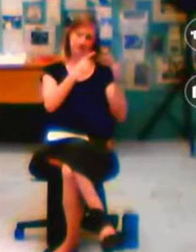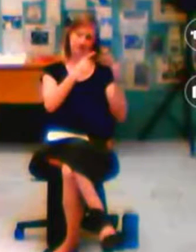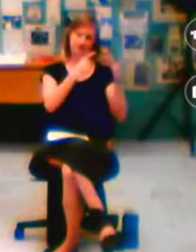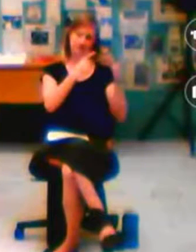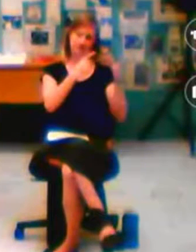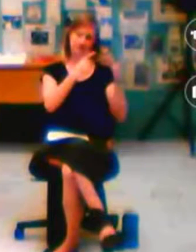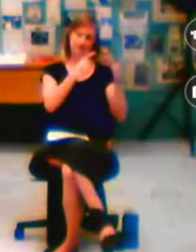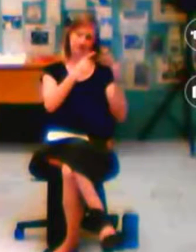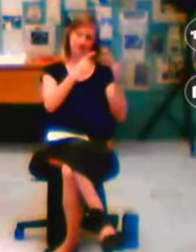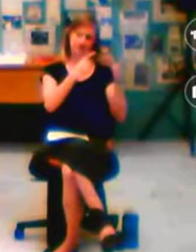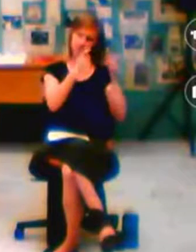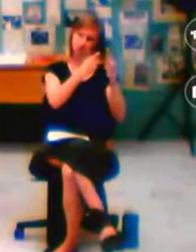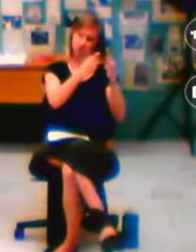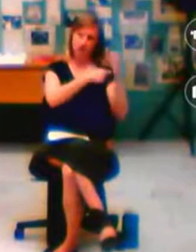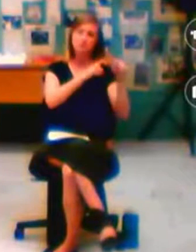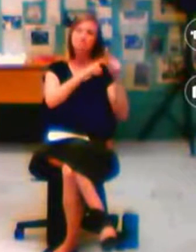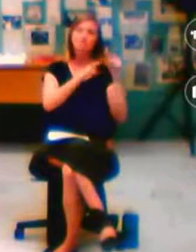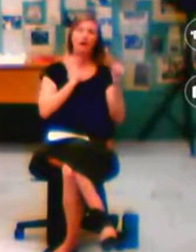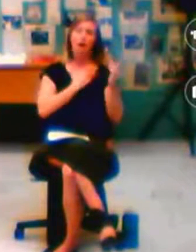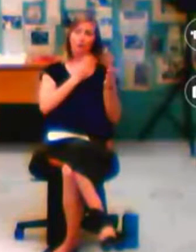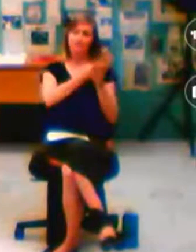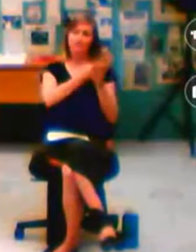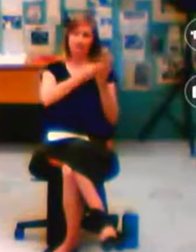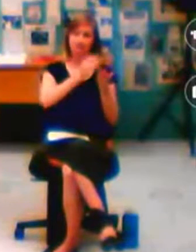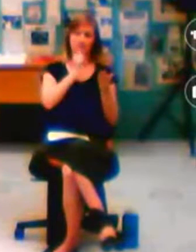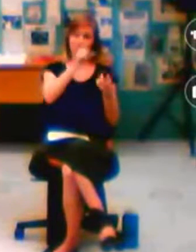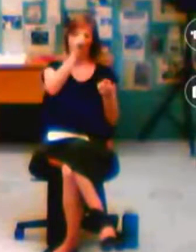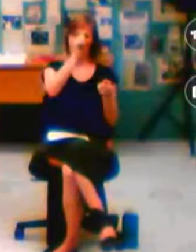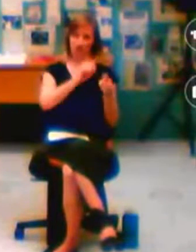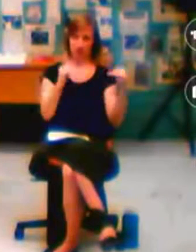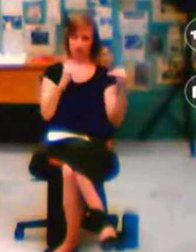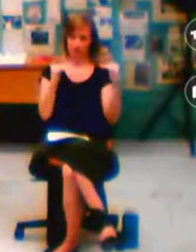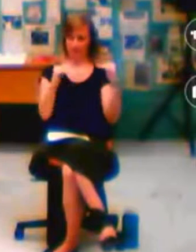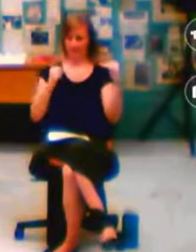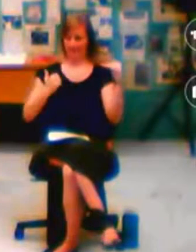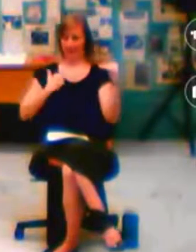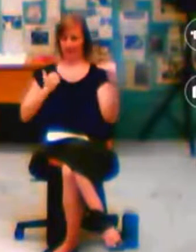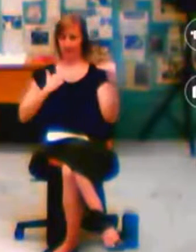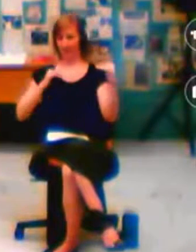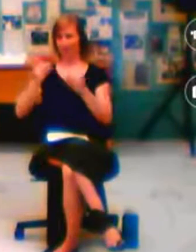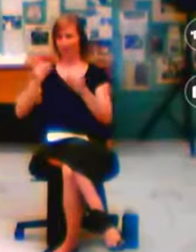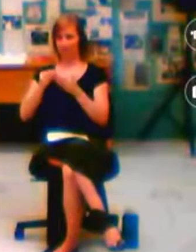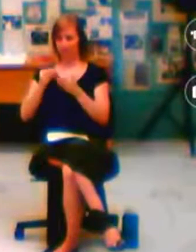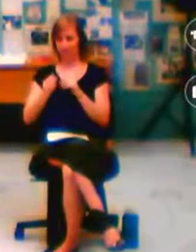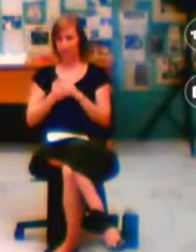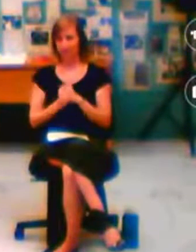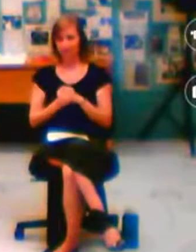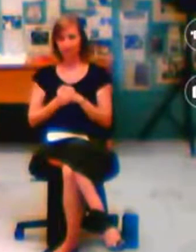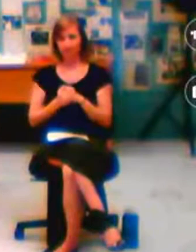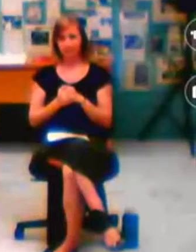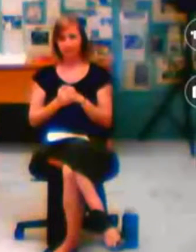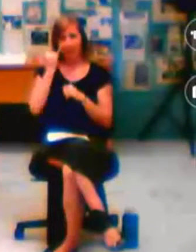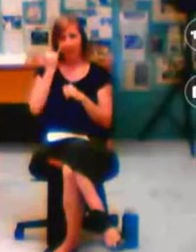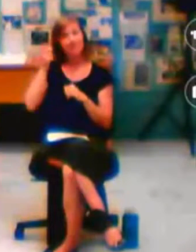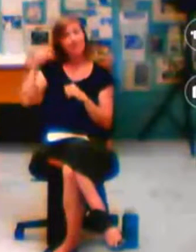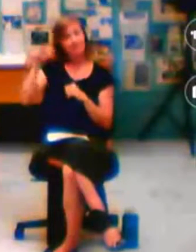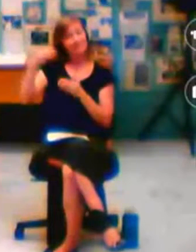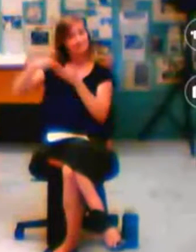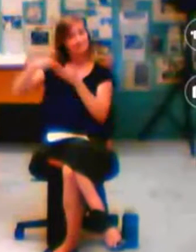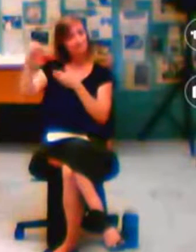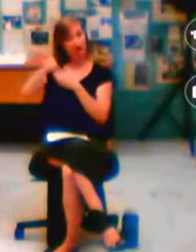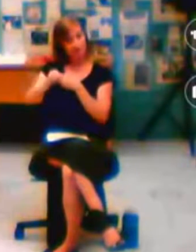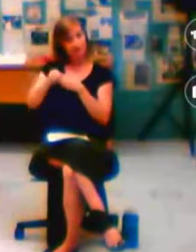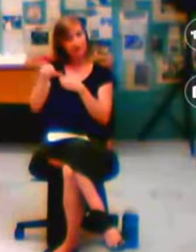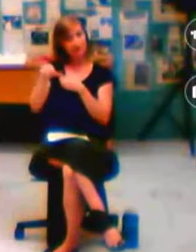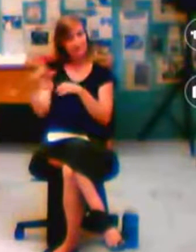as Canada. And with Colorado Care, while we are projecting some administrative savings, we are not cutting funding down to